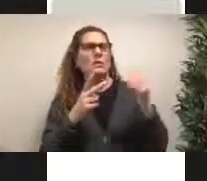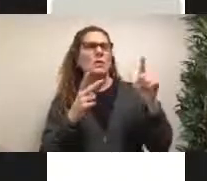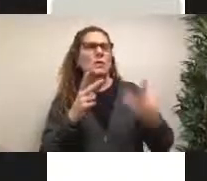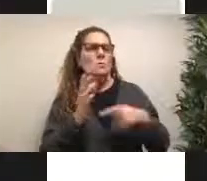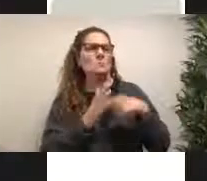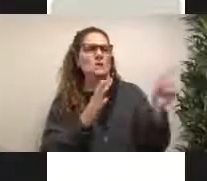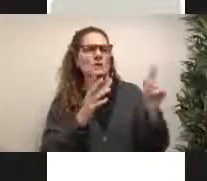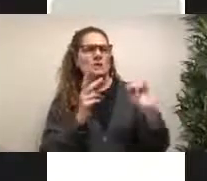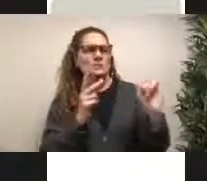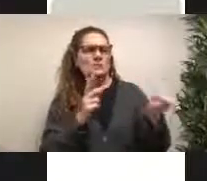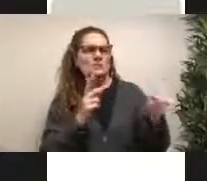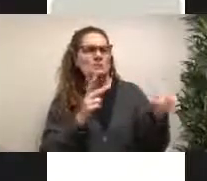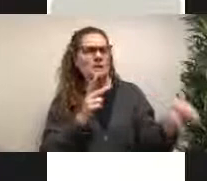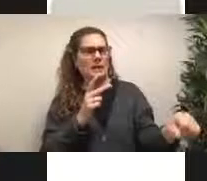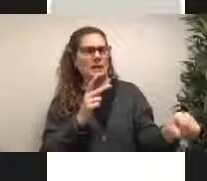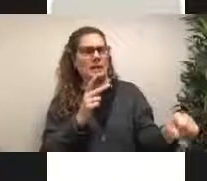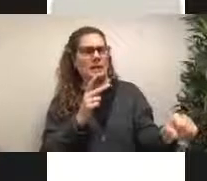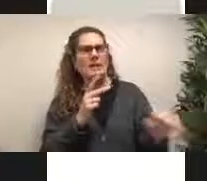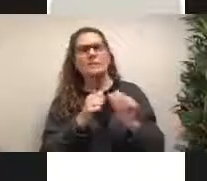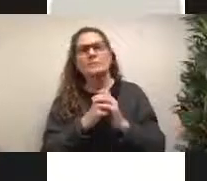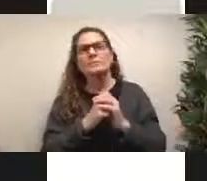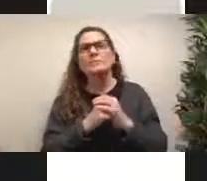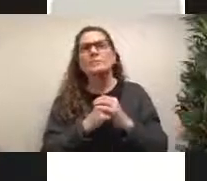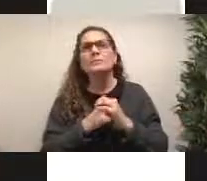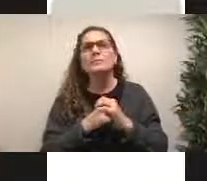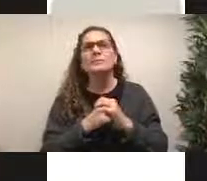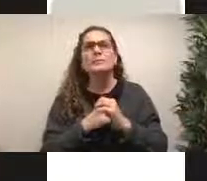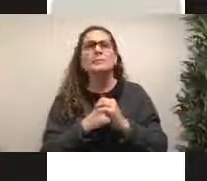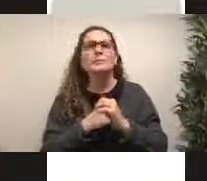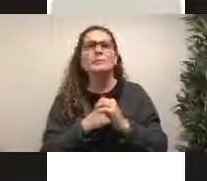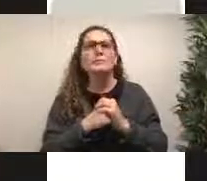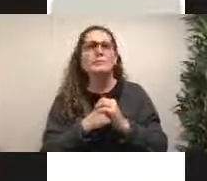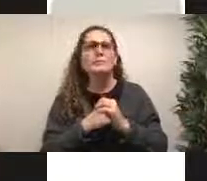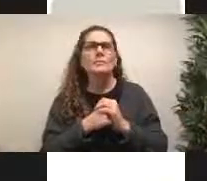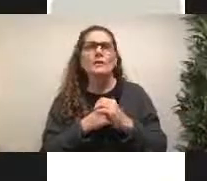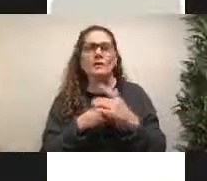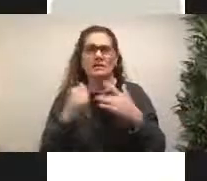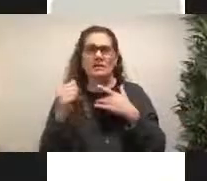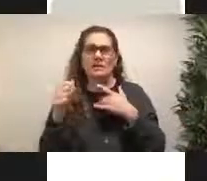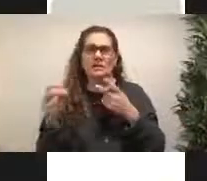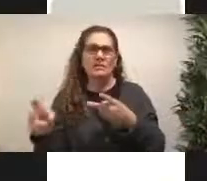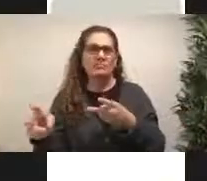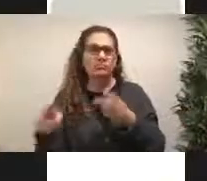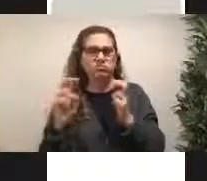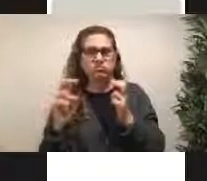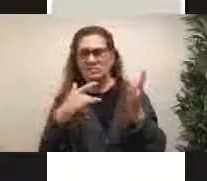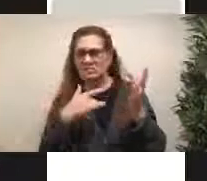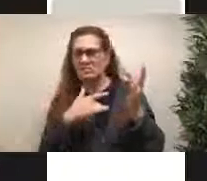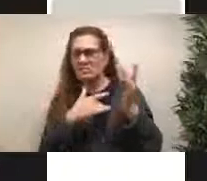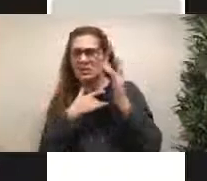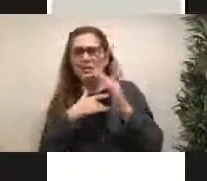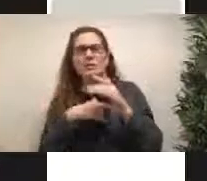and staying home from work or school when feeling sick. If you haven't yet, please schedule the time to receive your flu shot this